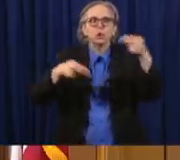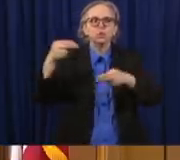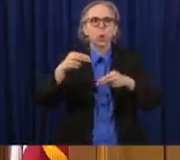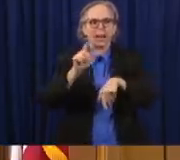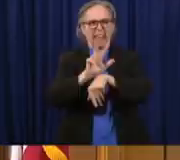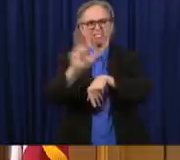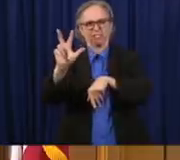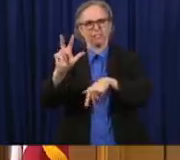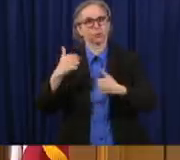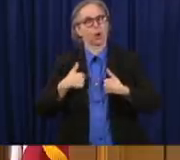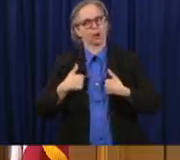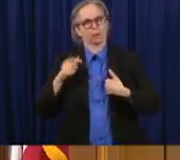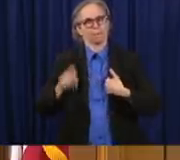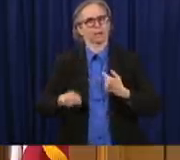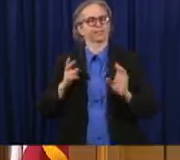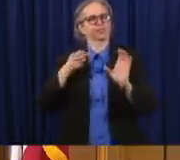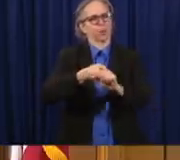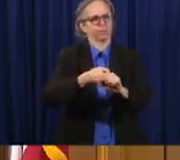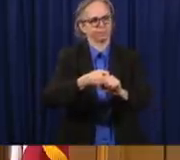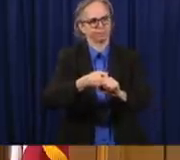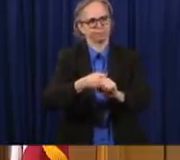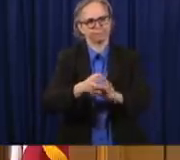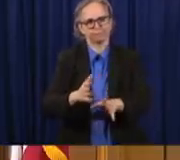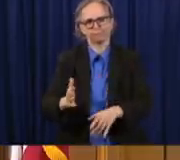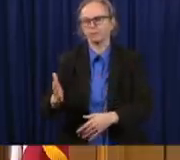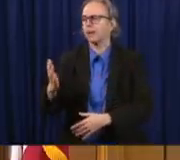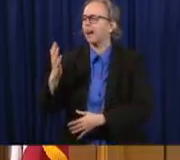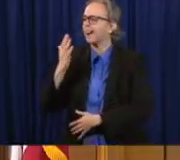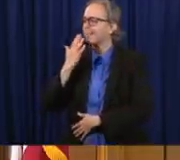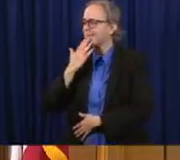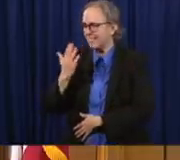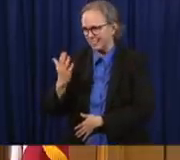you, Dr. Acton, very much.